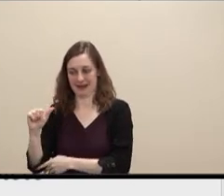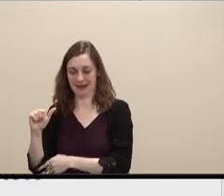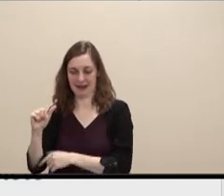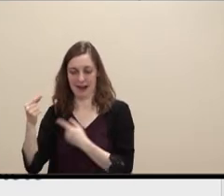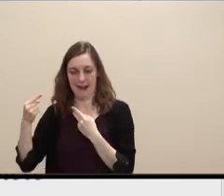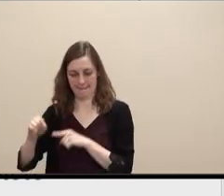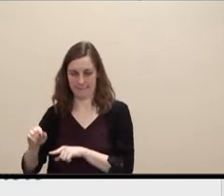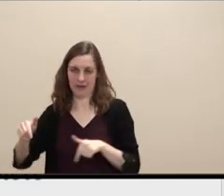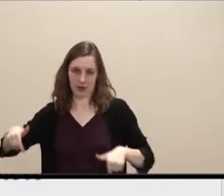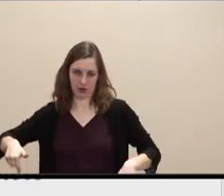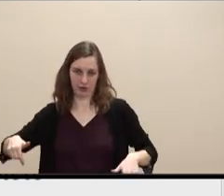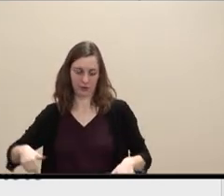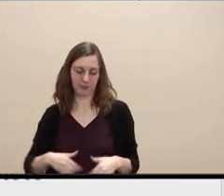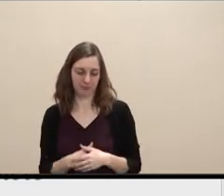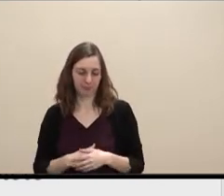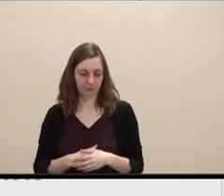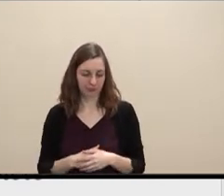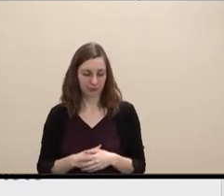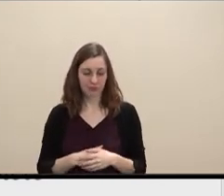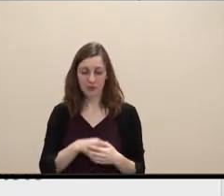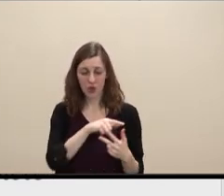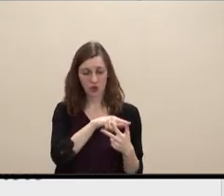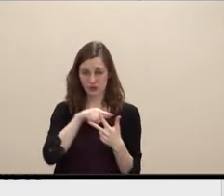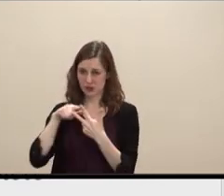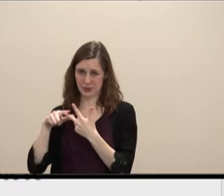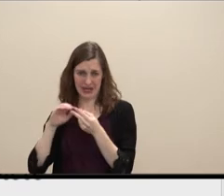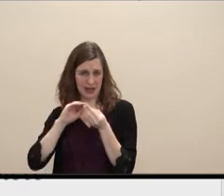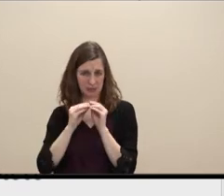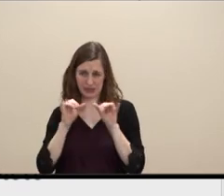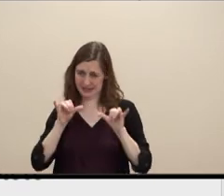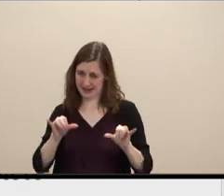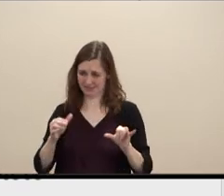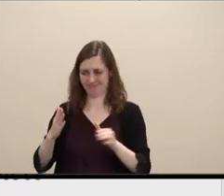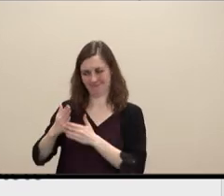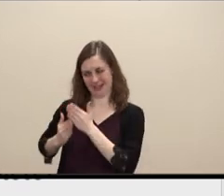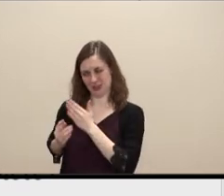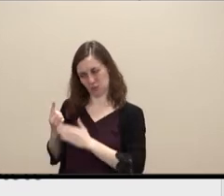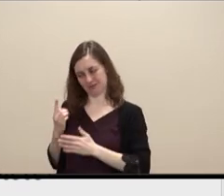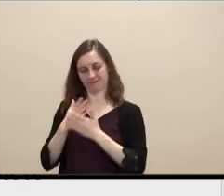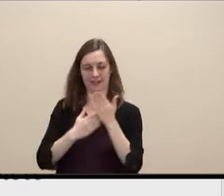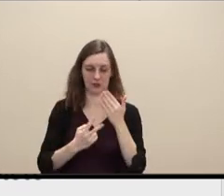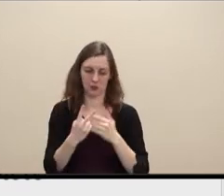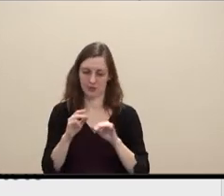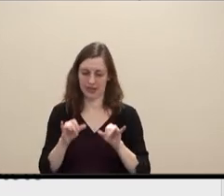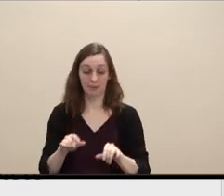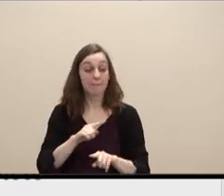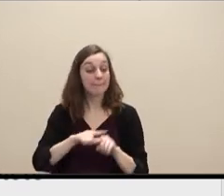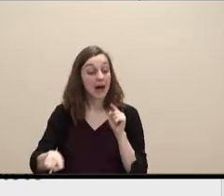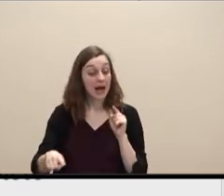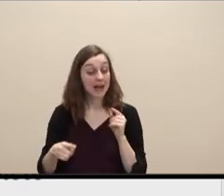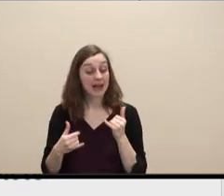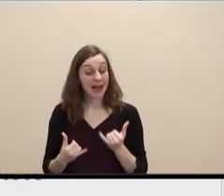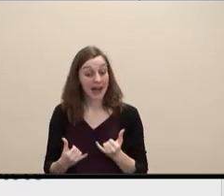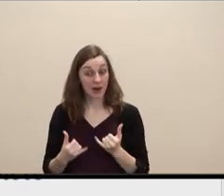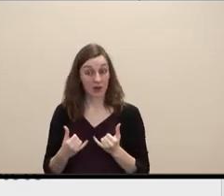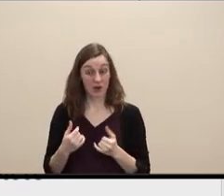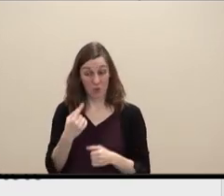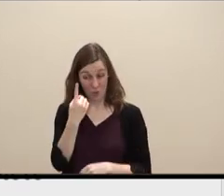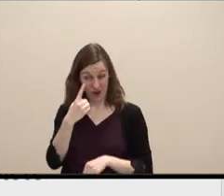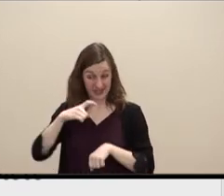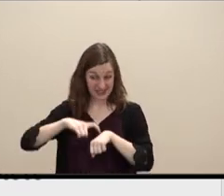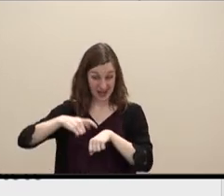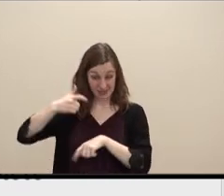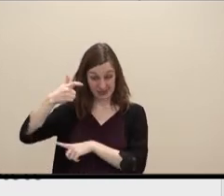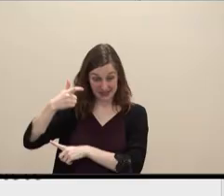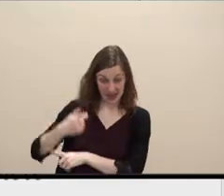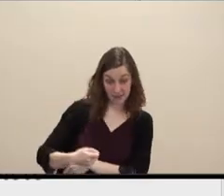so those numbers stayed the same also from the last time, but what has changed is instead of a one-time stipend, we're going to do a one-time supplemental pay, so